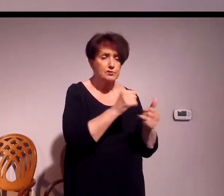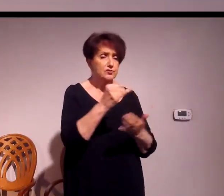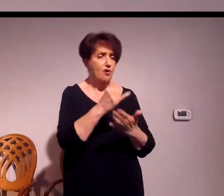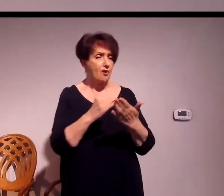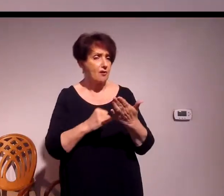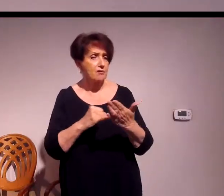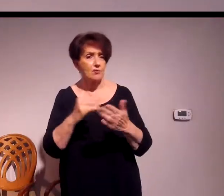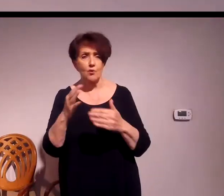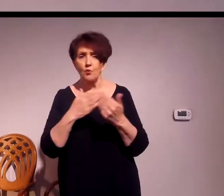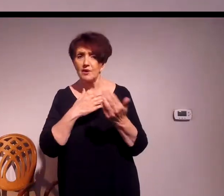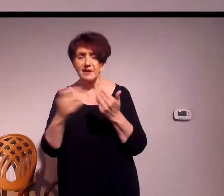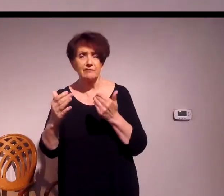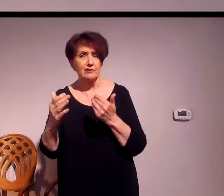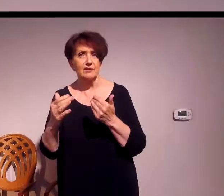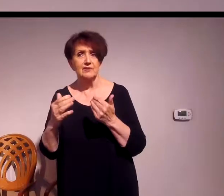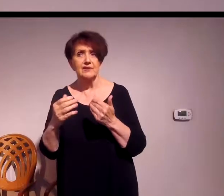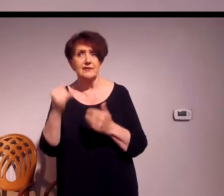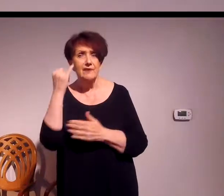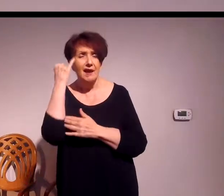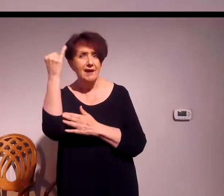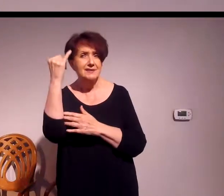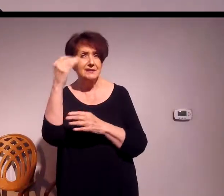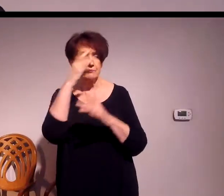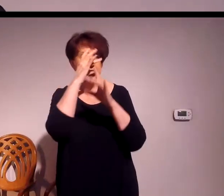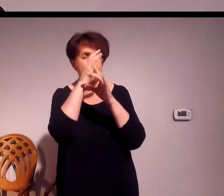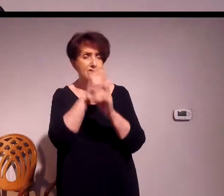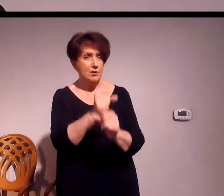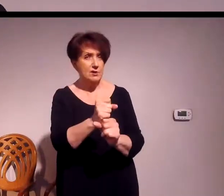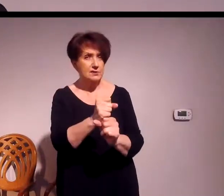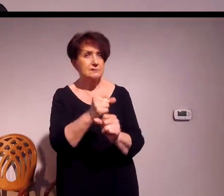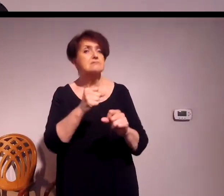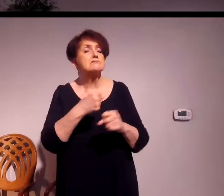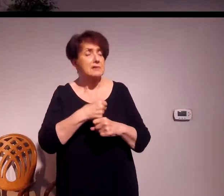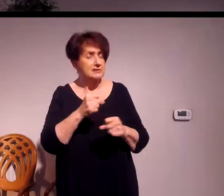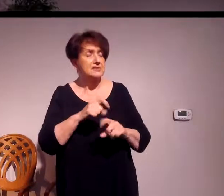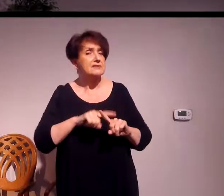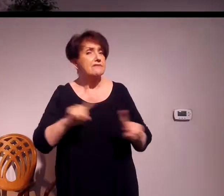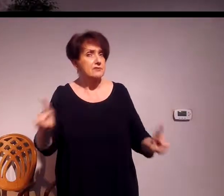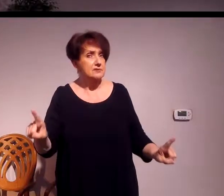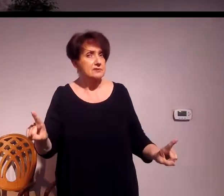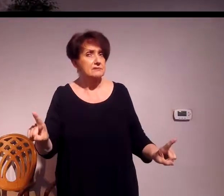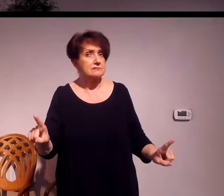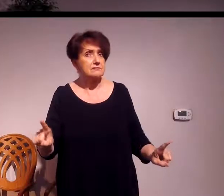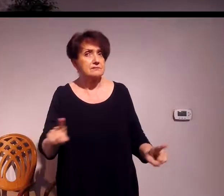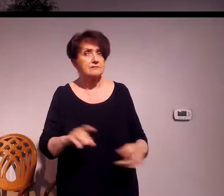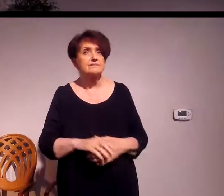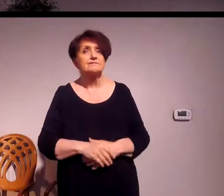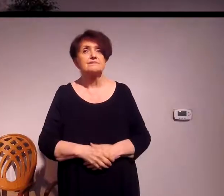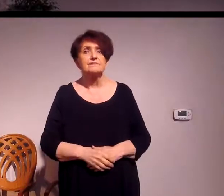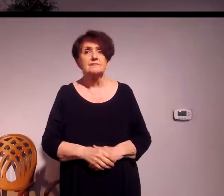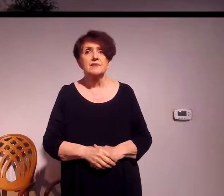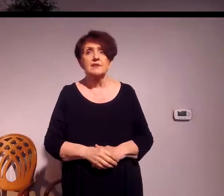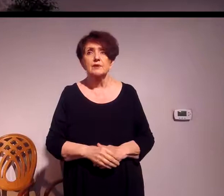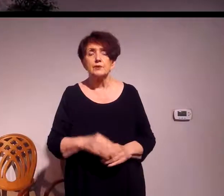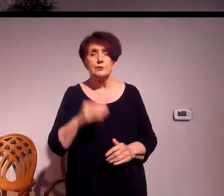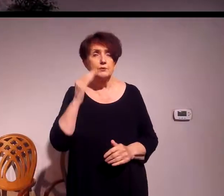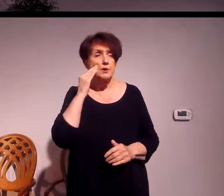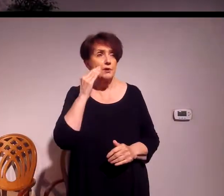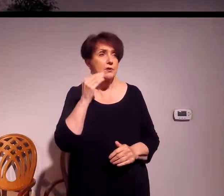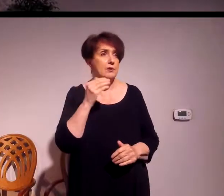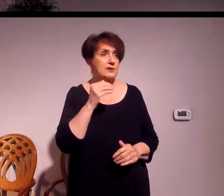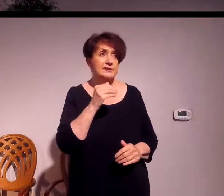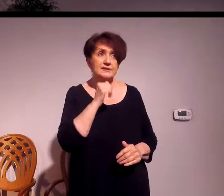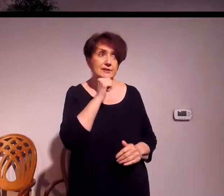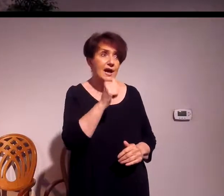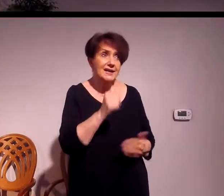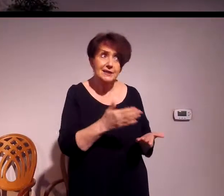anything else, okay? The idea of being focused makes a difference. You guys know he's not even in the room, and I'm going to talk